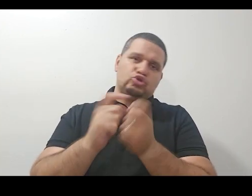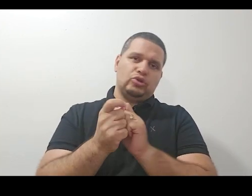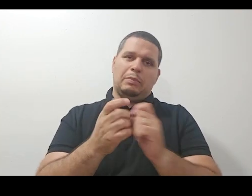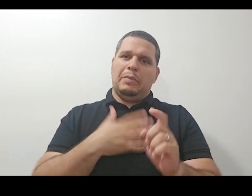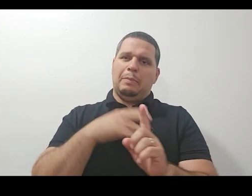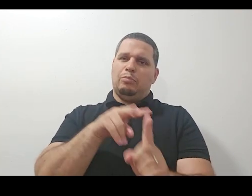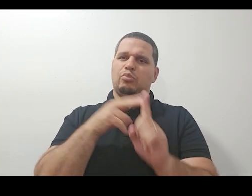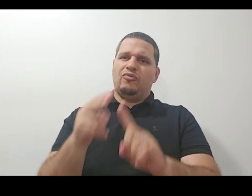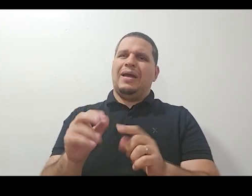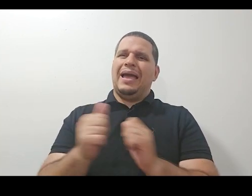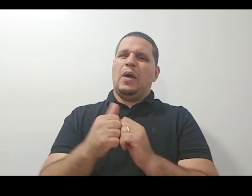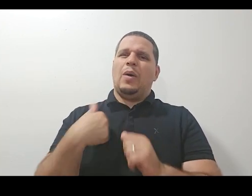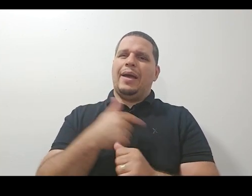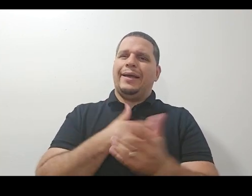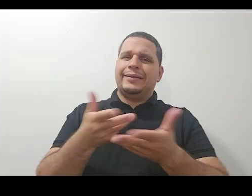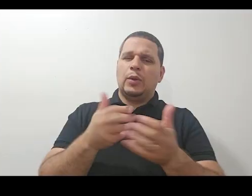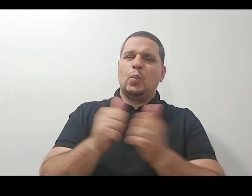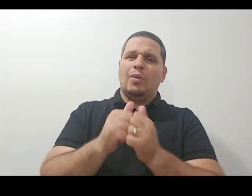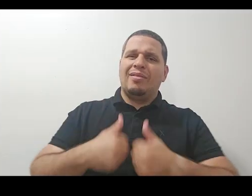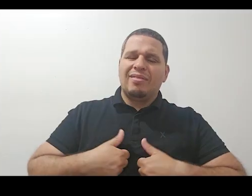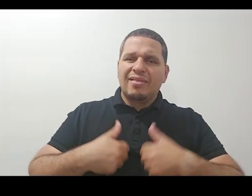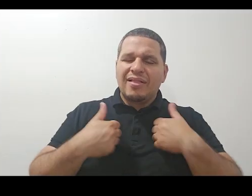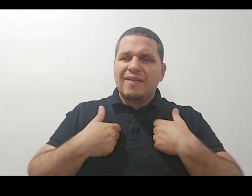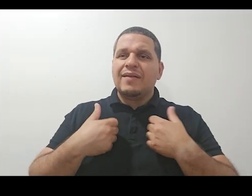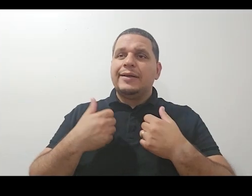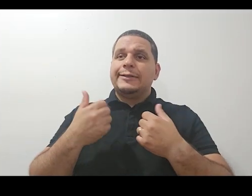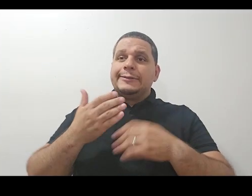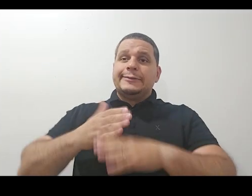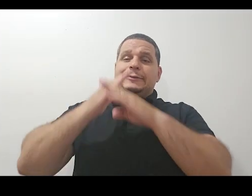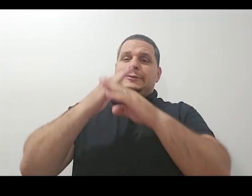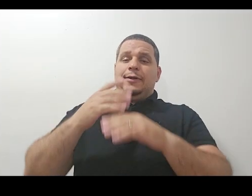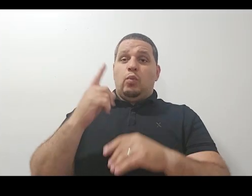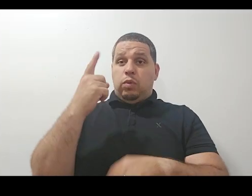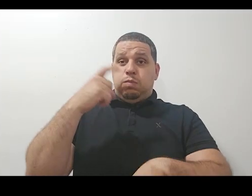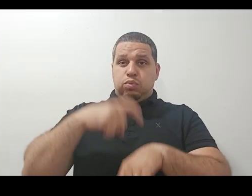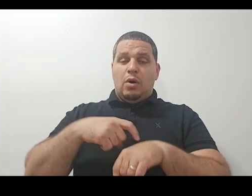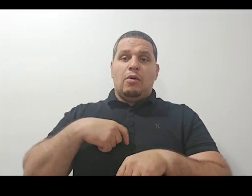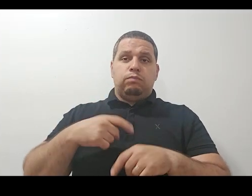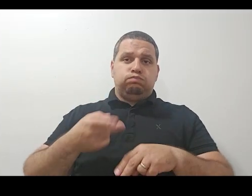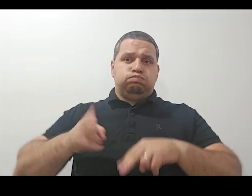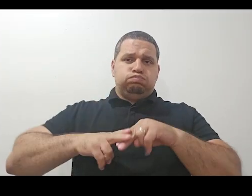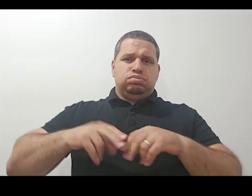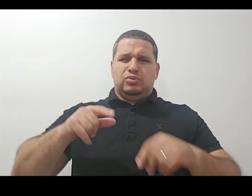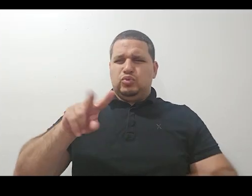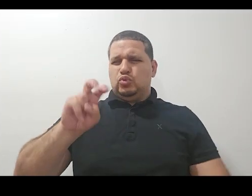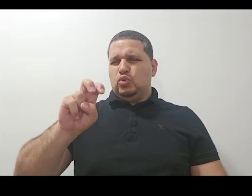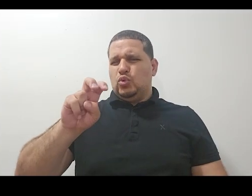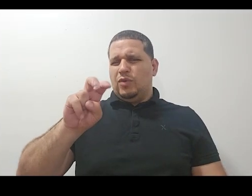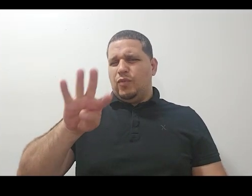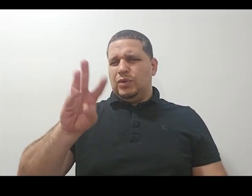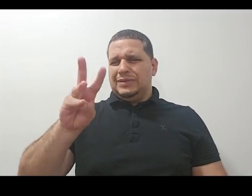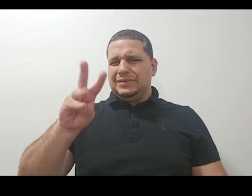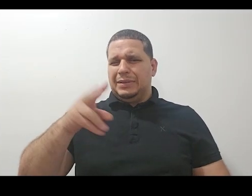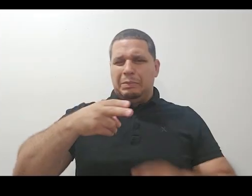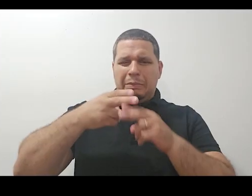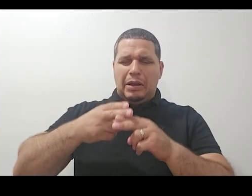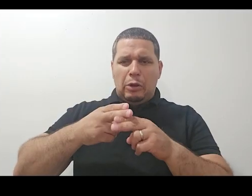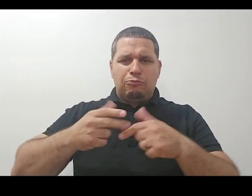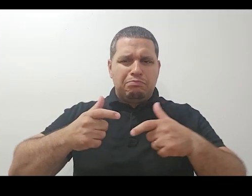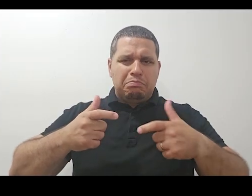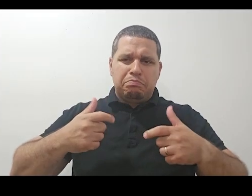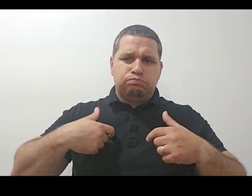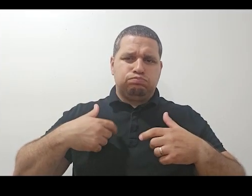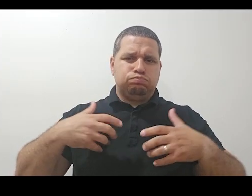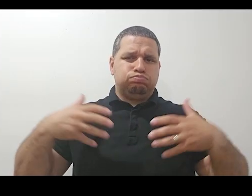my perspective, how I deal with life and how I tackle obstacles. At one point, I was very overweight. I was like 246